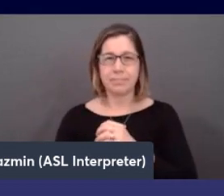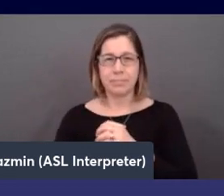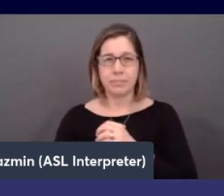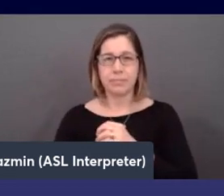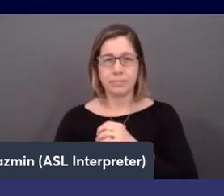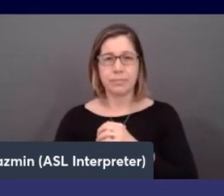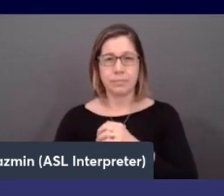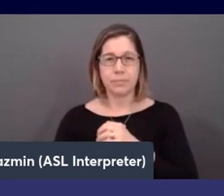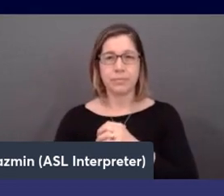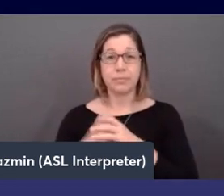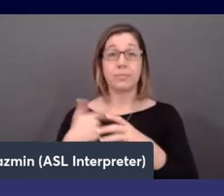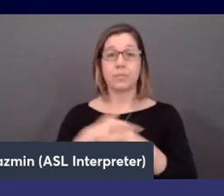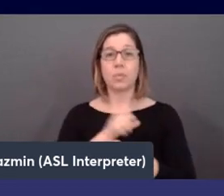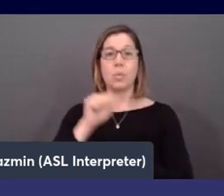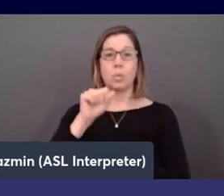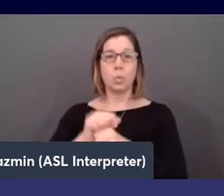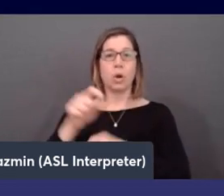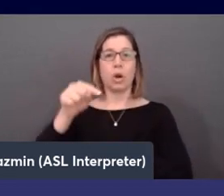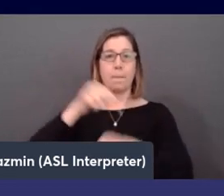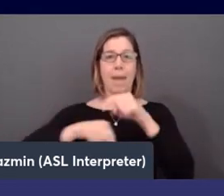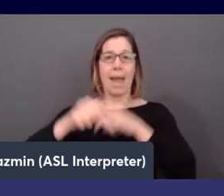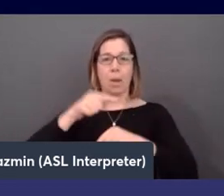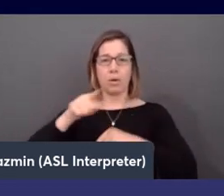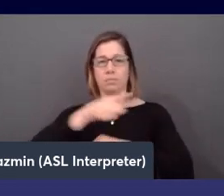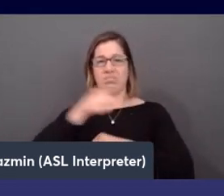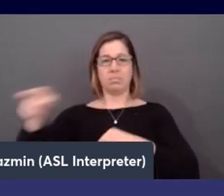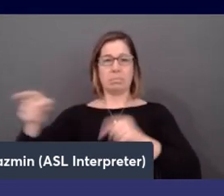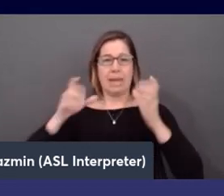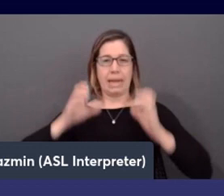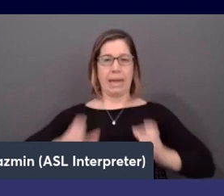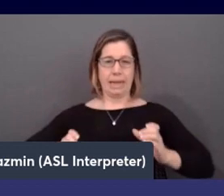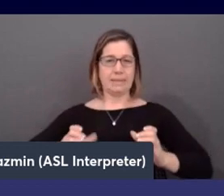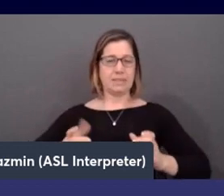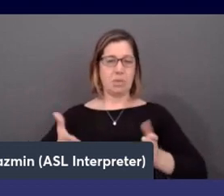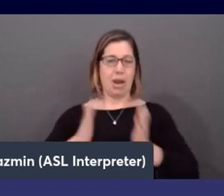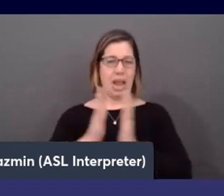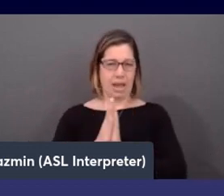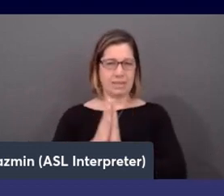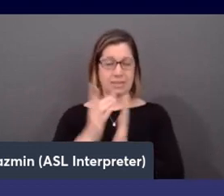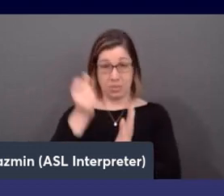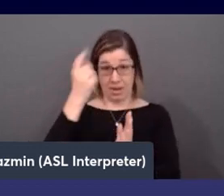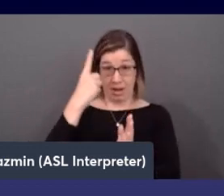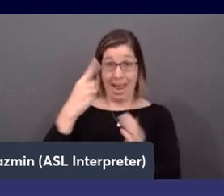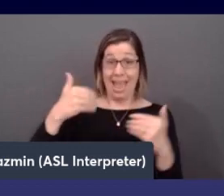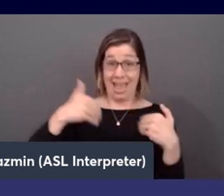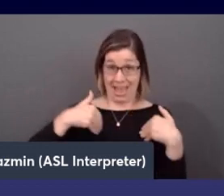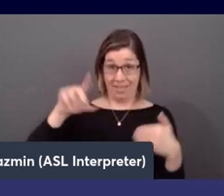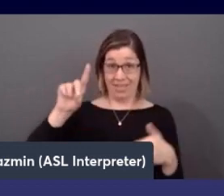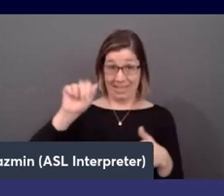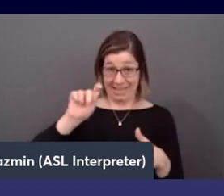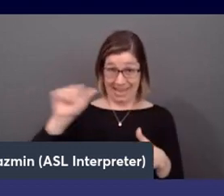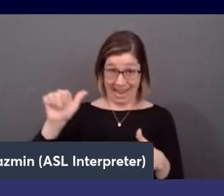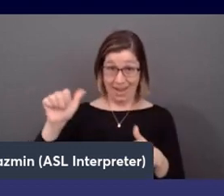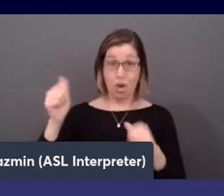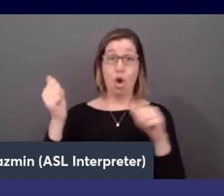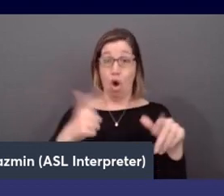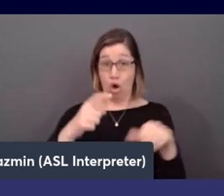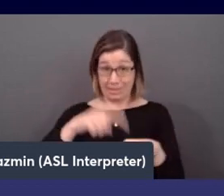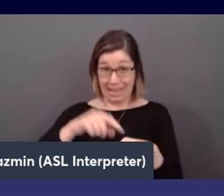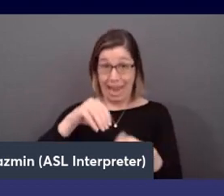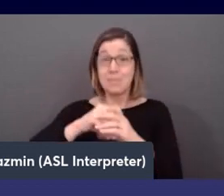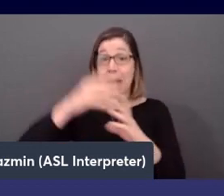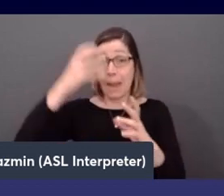like I said, we work backwards from what customers asked us, right? So we understand that having data at all times in memory,